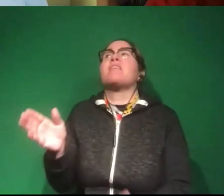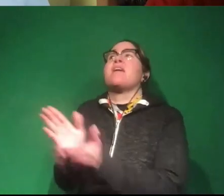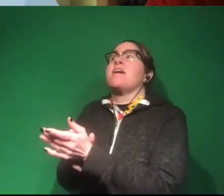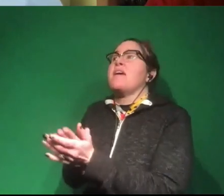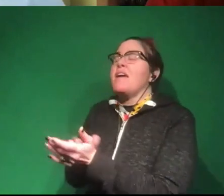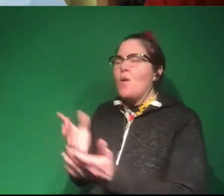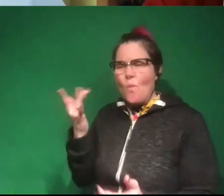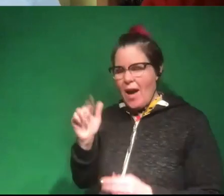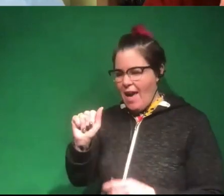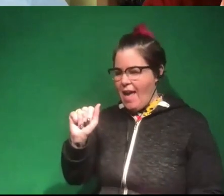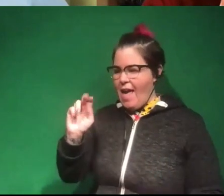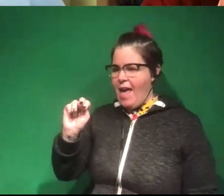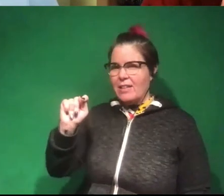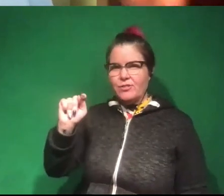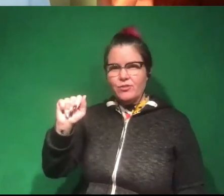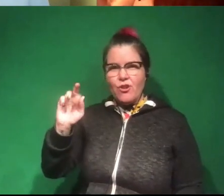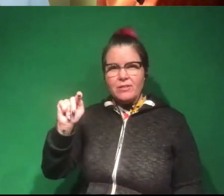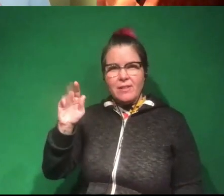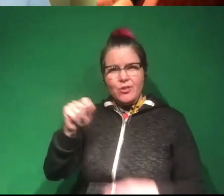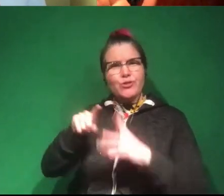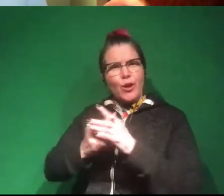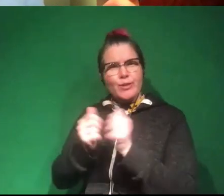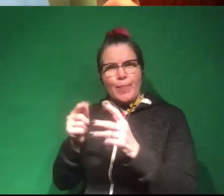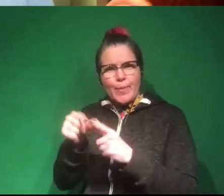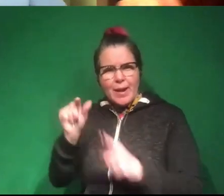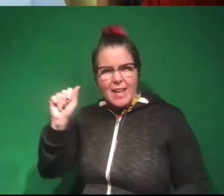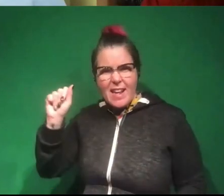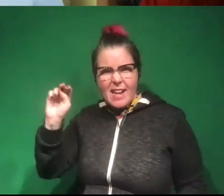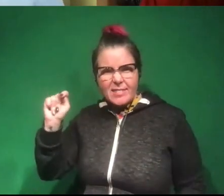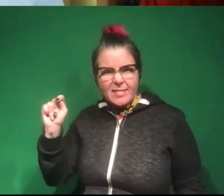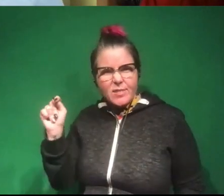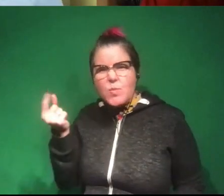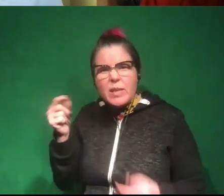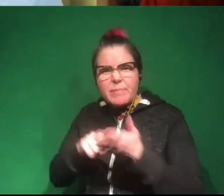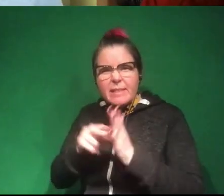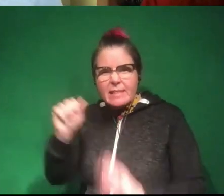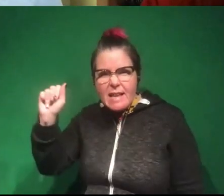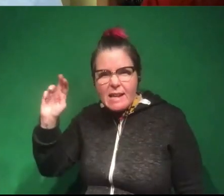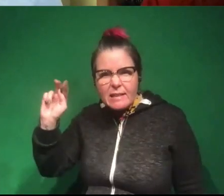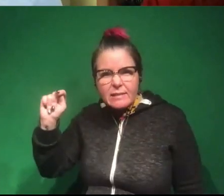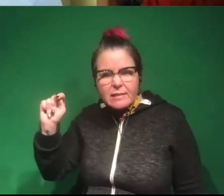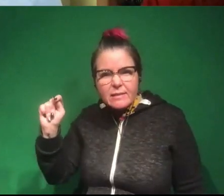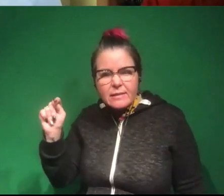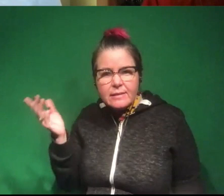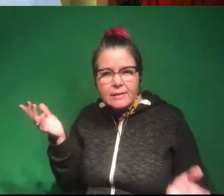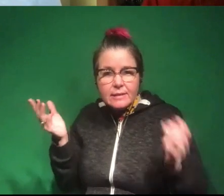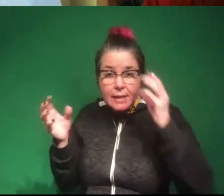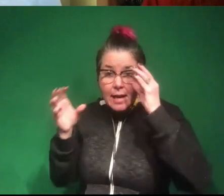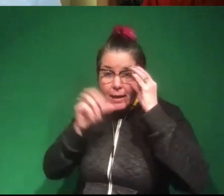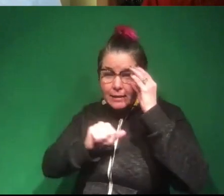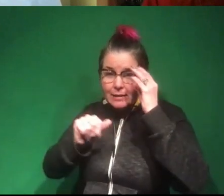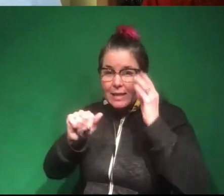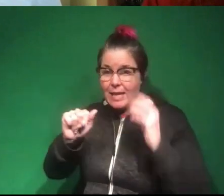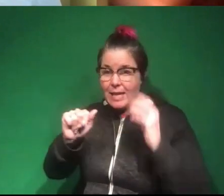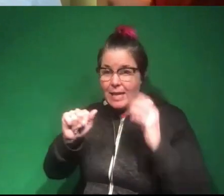starts with ant? Like, what does the word ant mean? My guess is it's like anti of